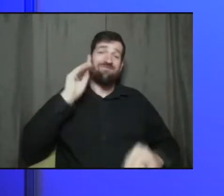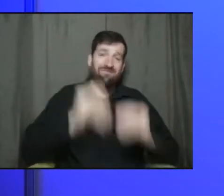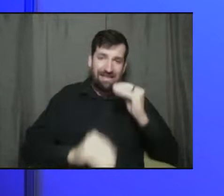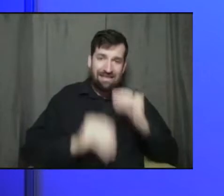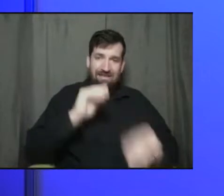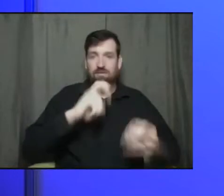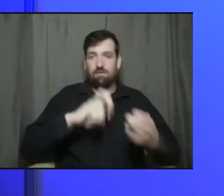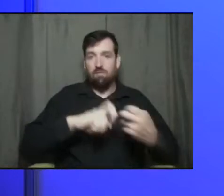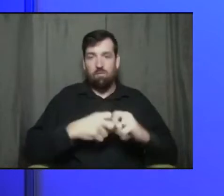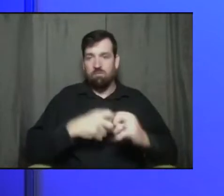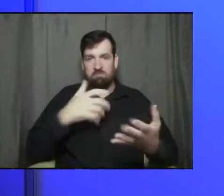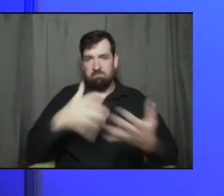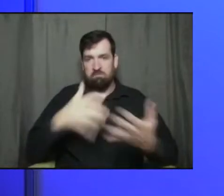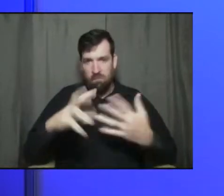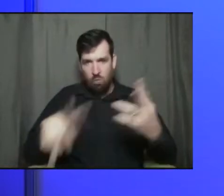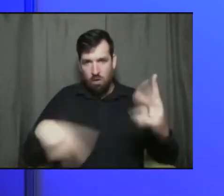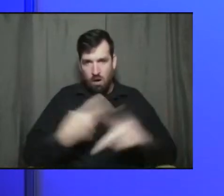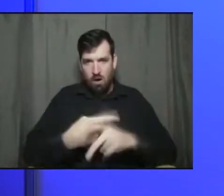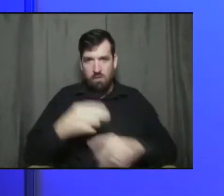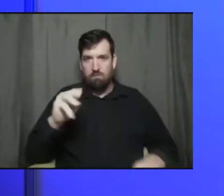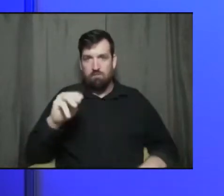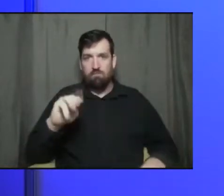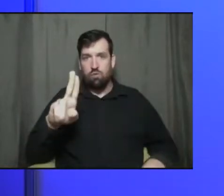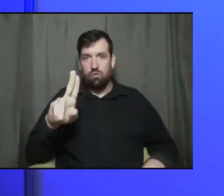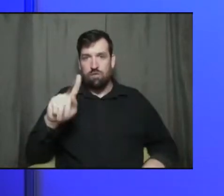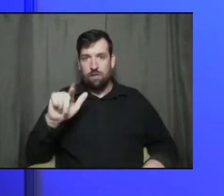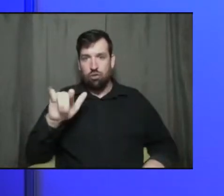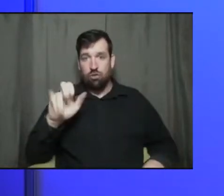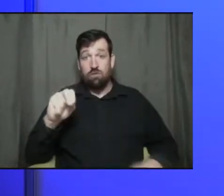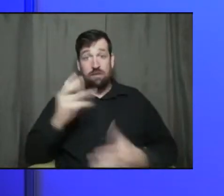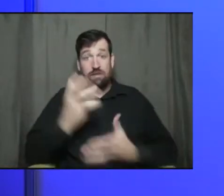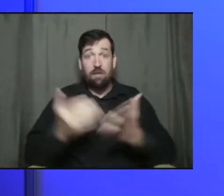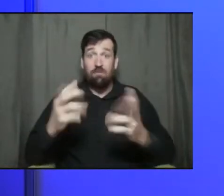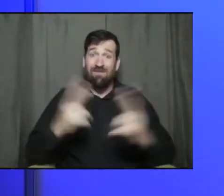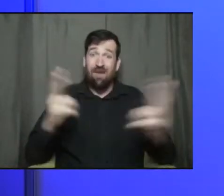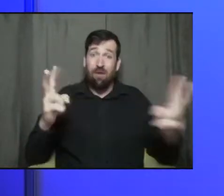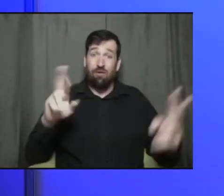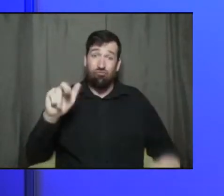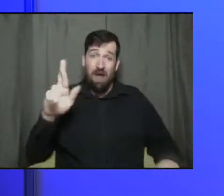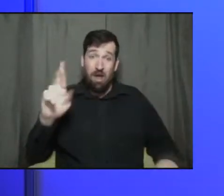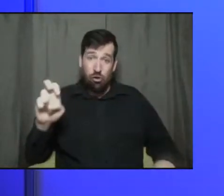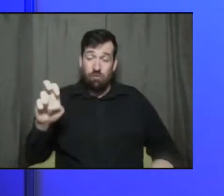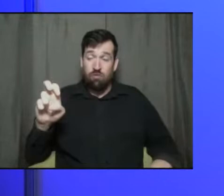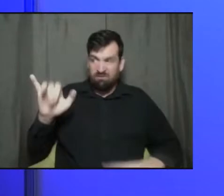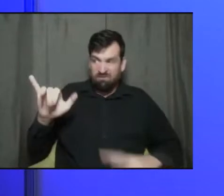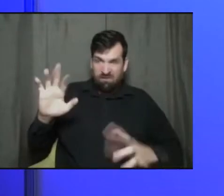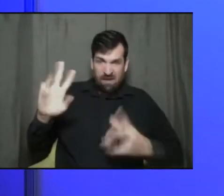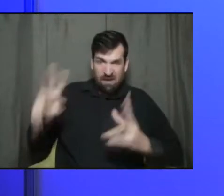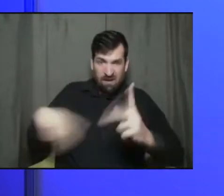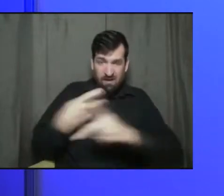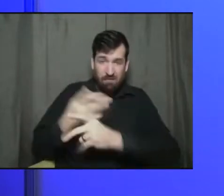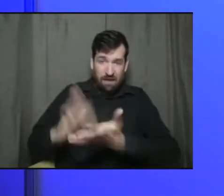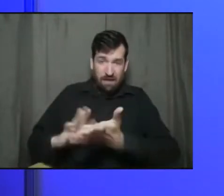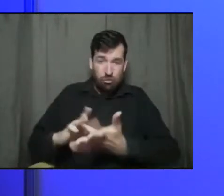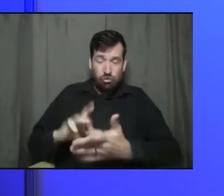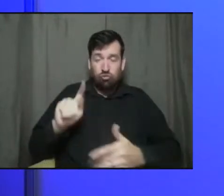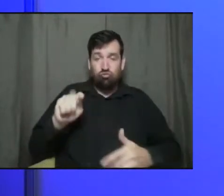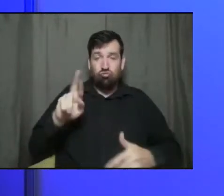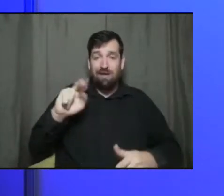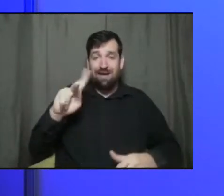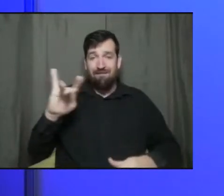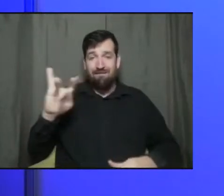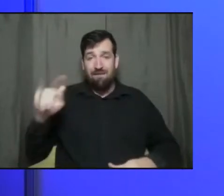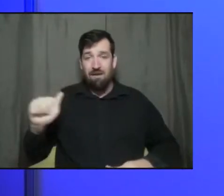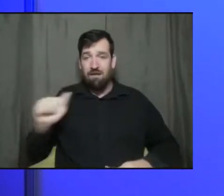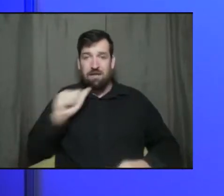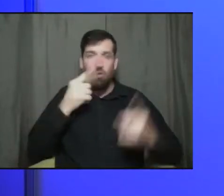mutation you have. There are people who have very rare mutations, as you know, where therapies like Trikafta aren't going to work for them. And this is the way we can try